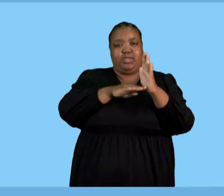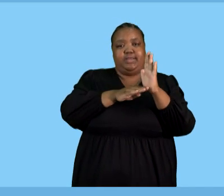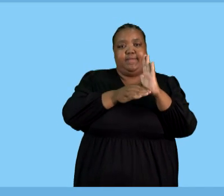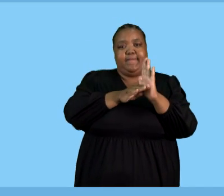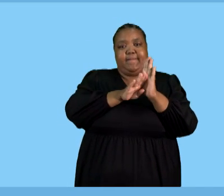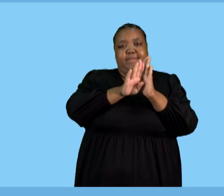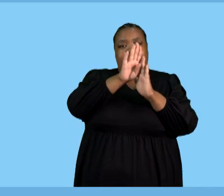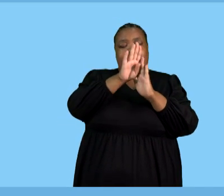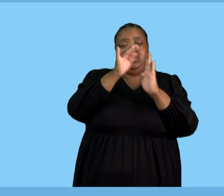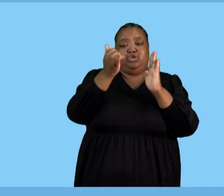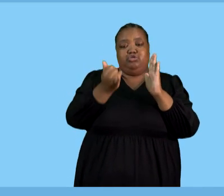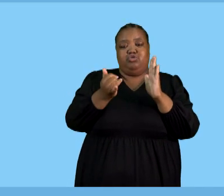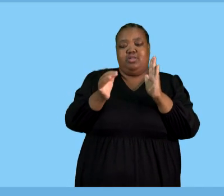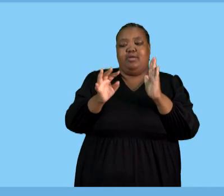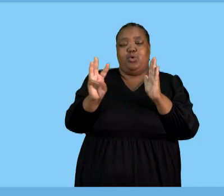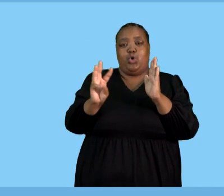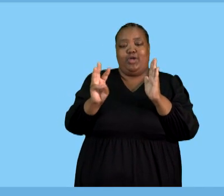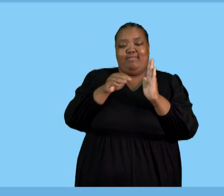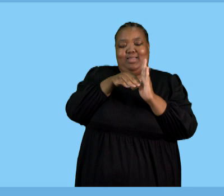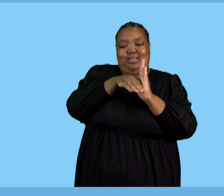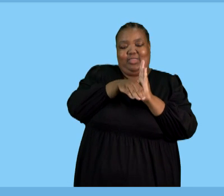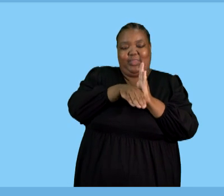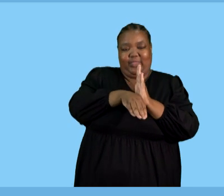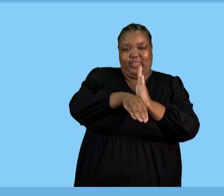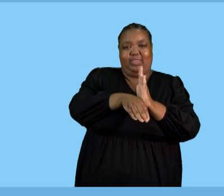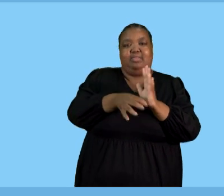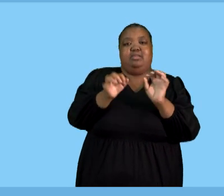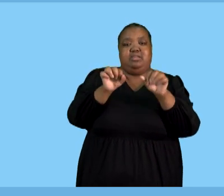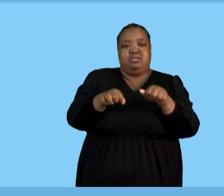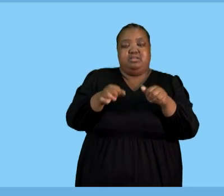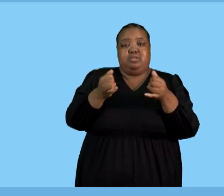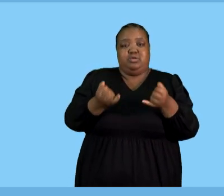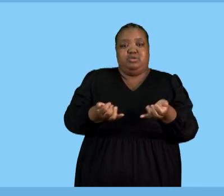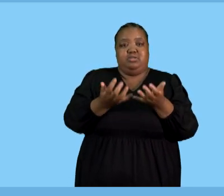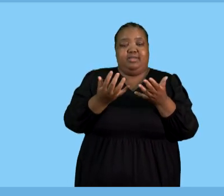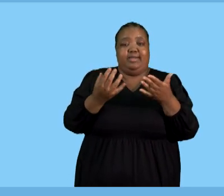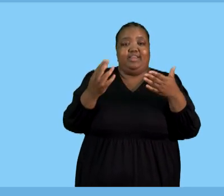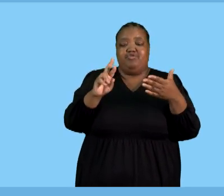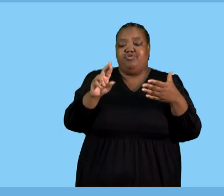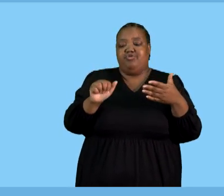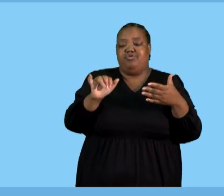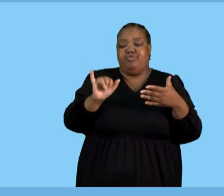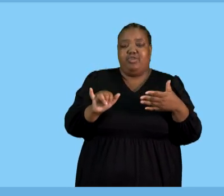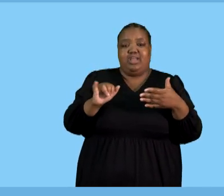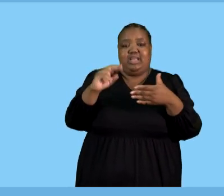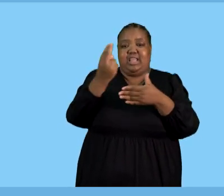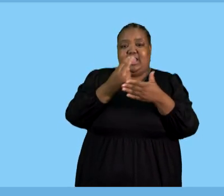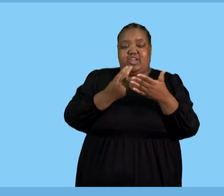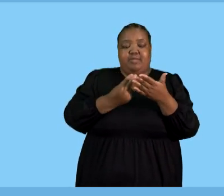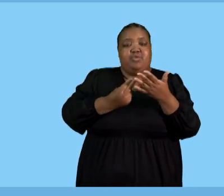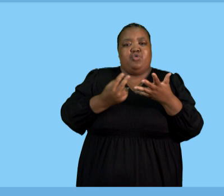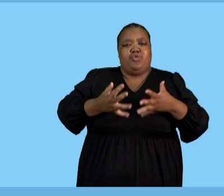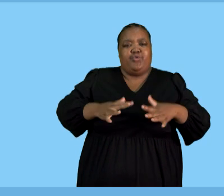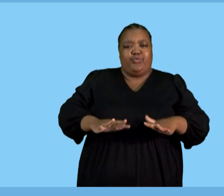increasing, so therefore the wavelength is decreasing. So we have talked about, we've drawn a ray diagram, we